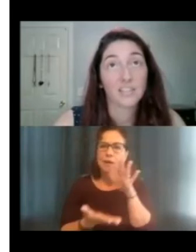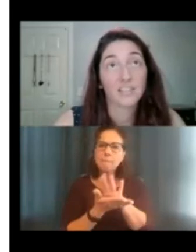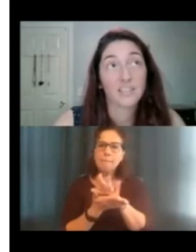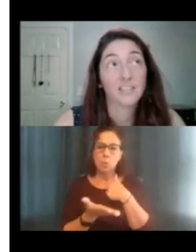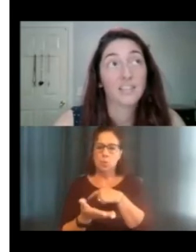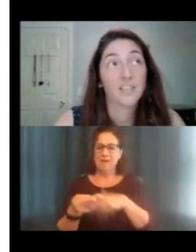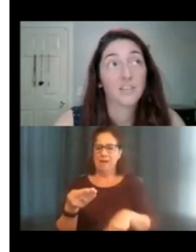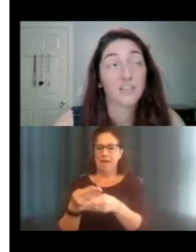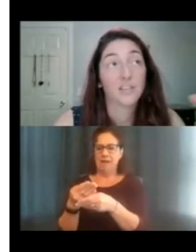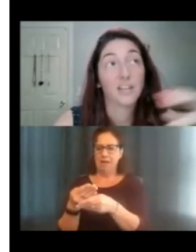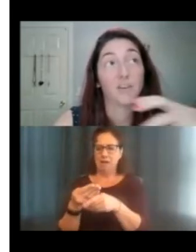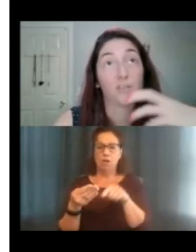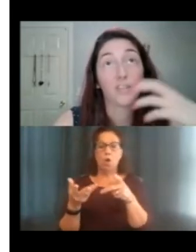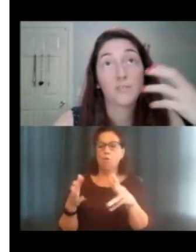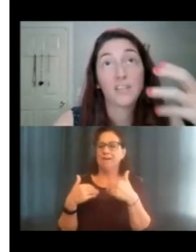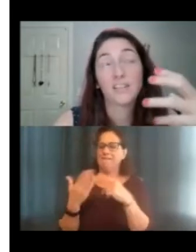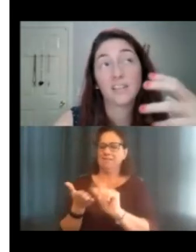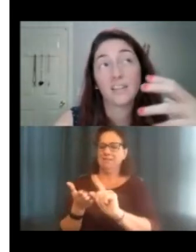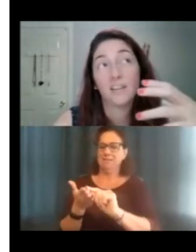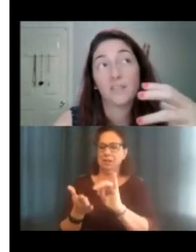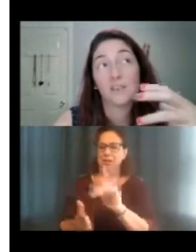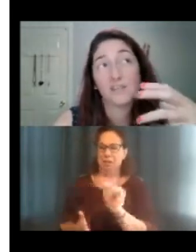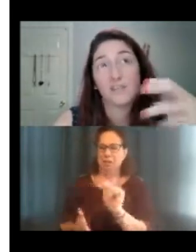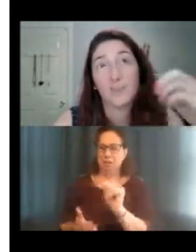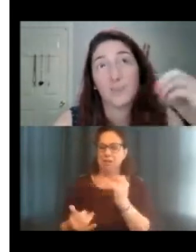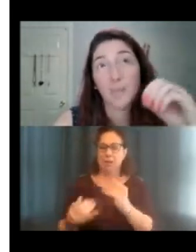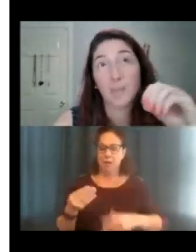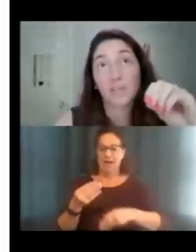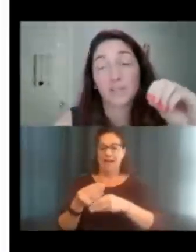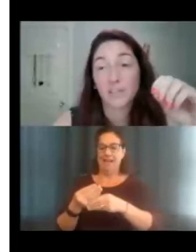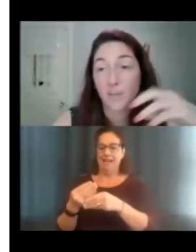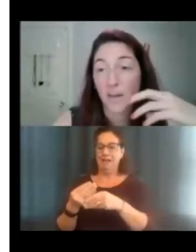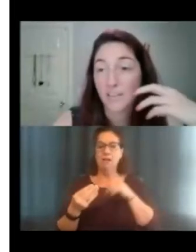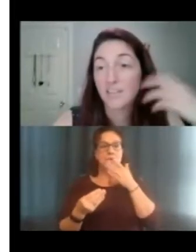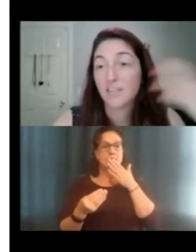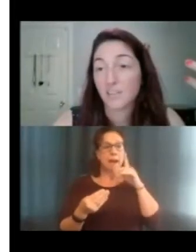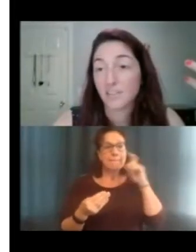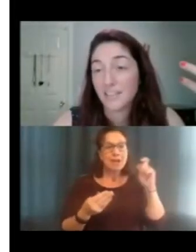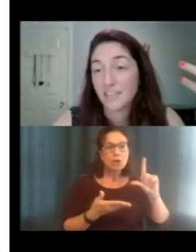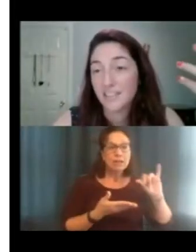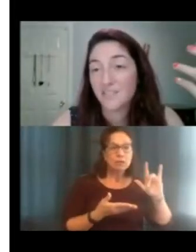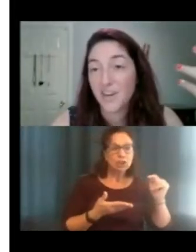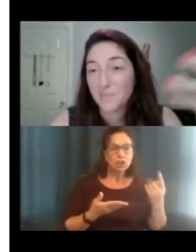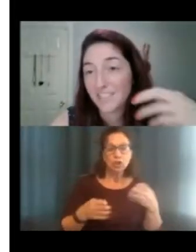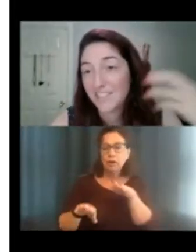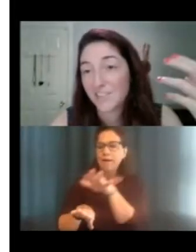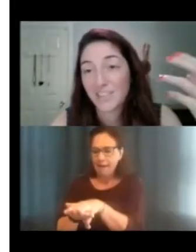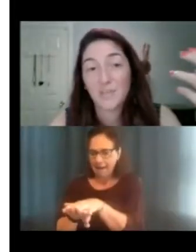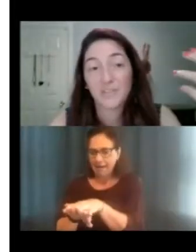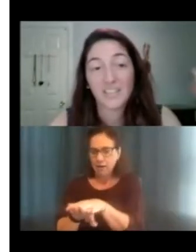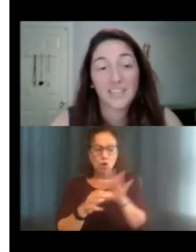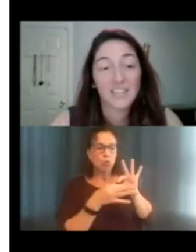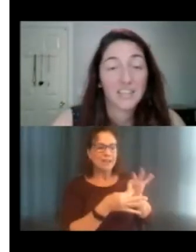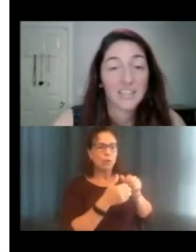onto this existing literature kind of all of the unique findings from the nightmare literature about internal environments,